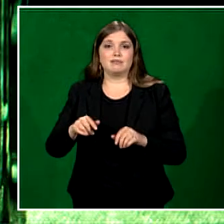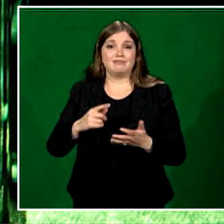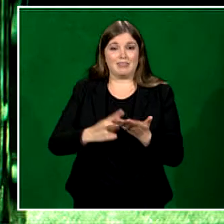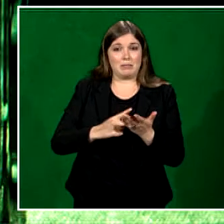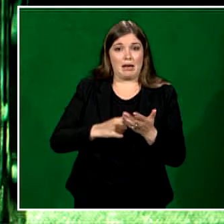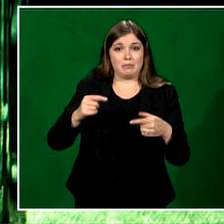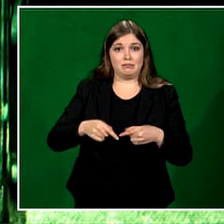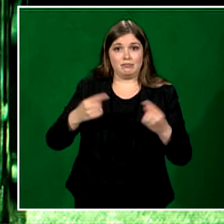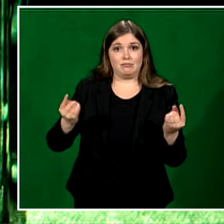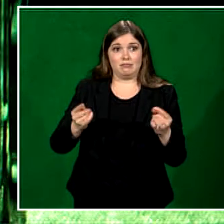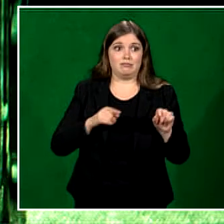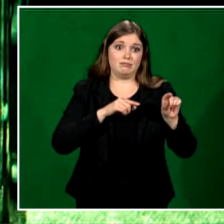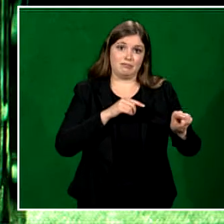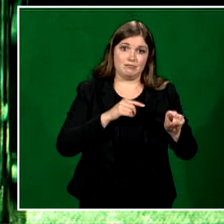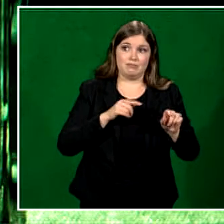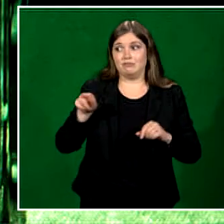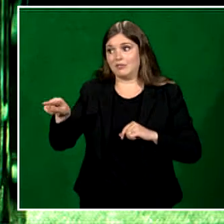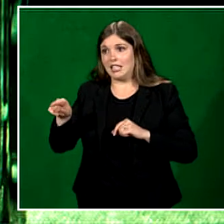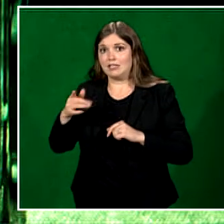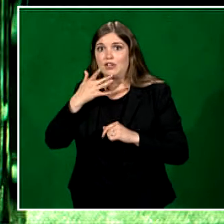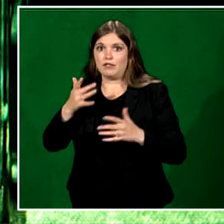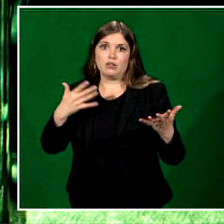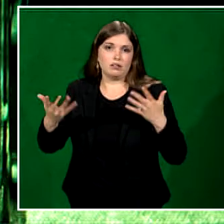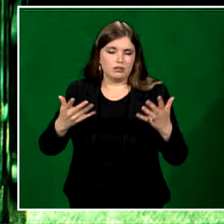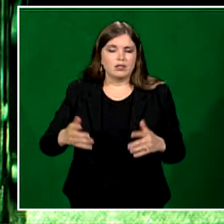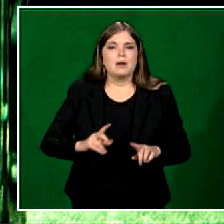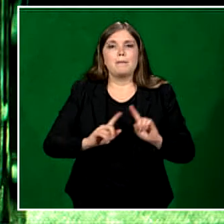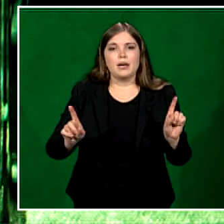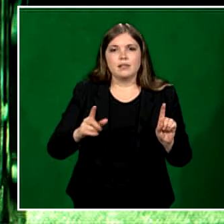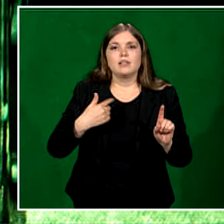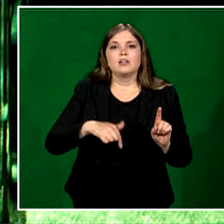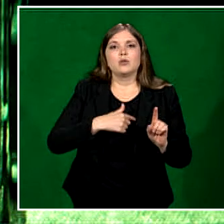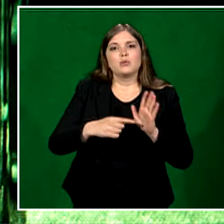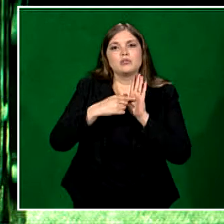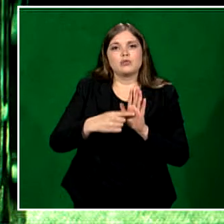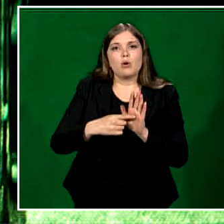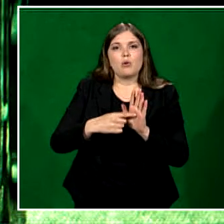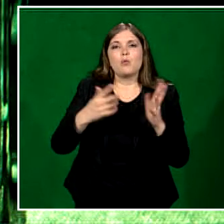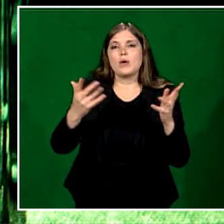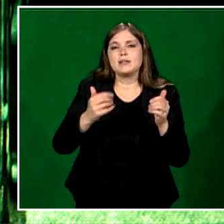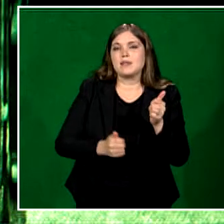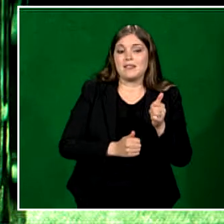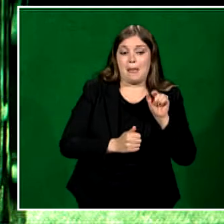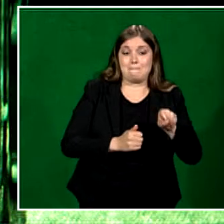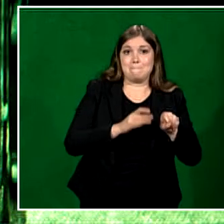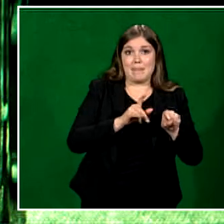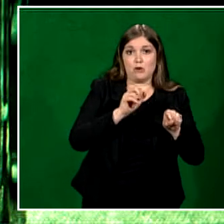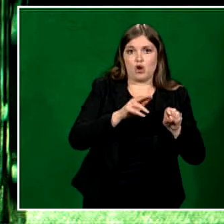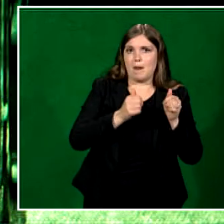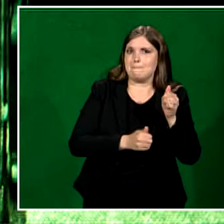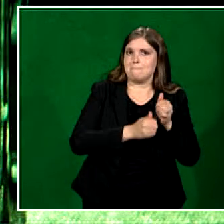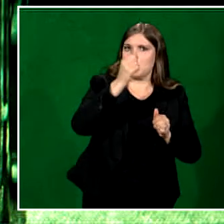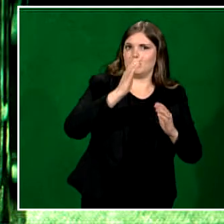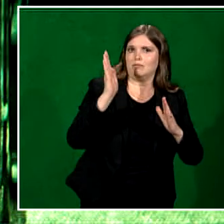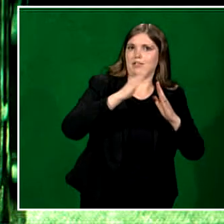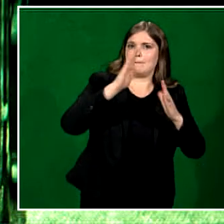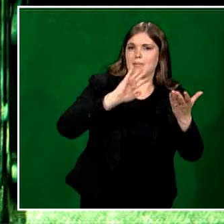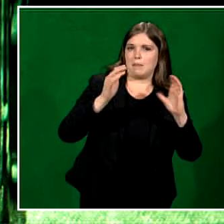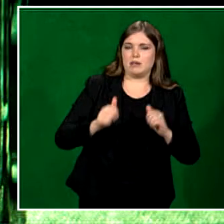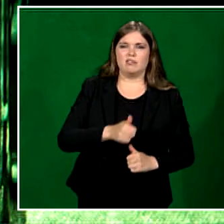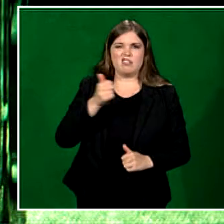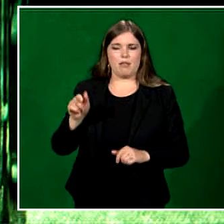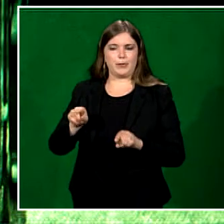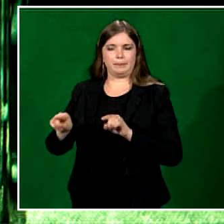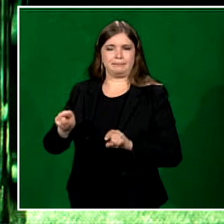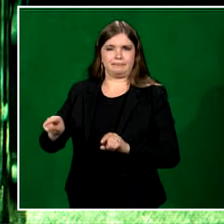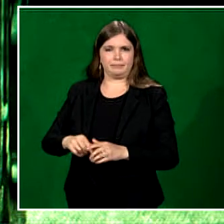true. But this should help you target what crops where your biochar is most favorable over expensive synthetic fertilizers. It would be